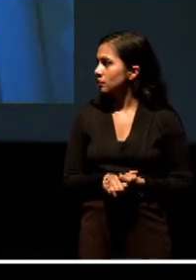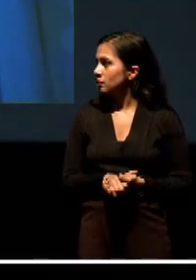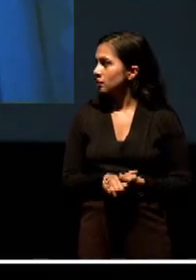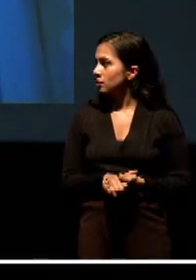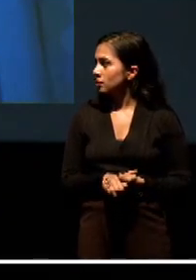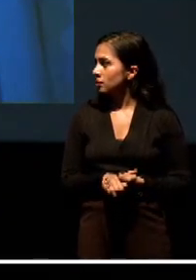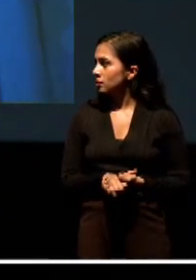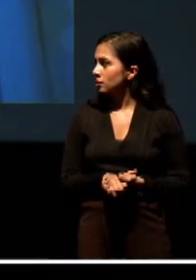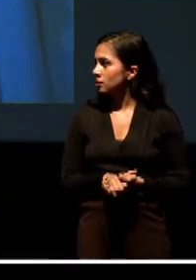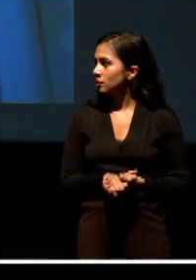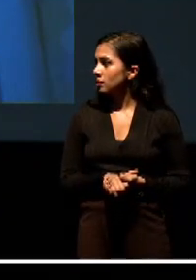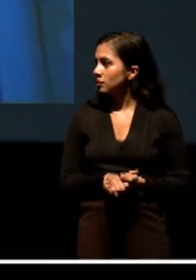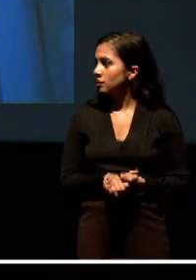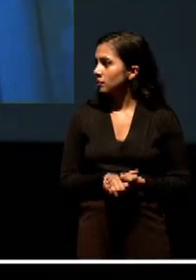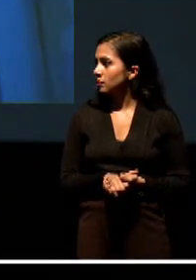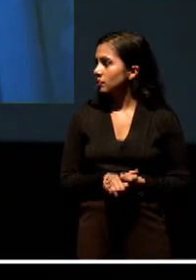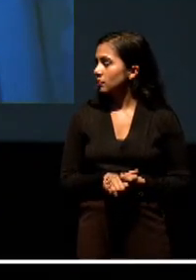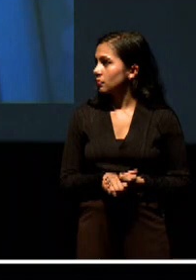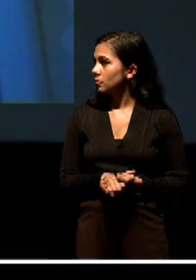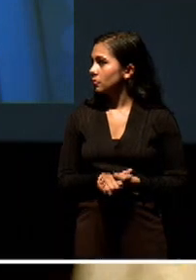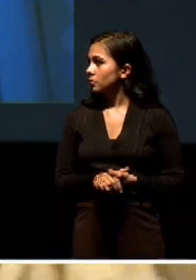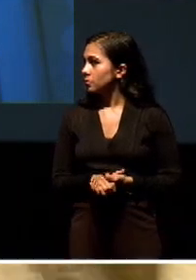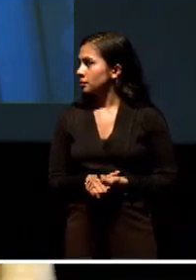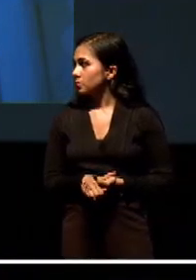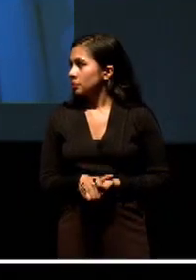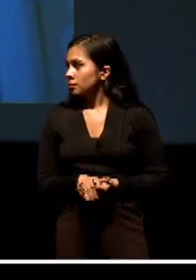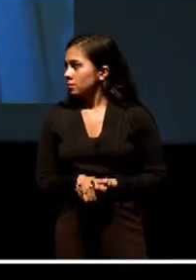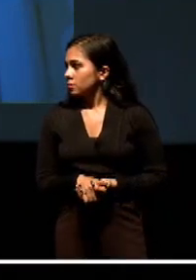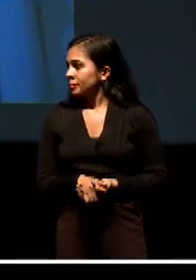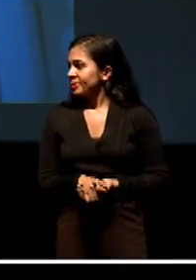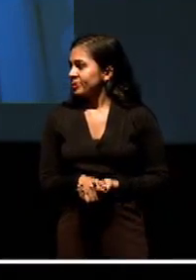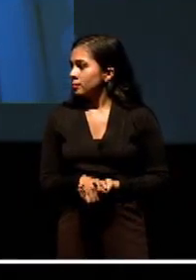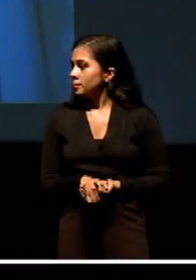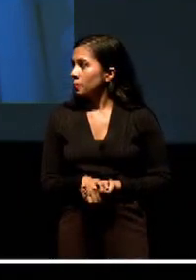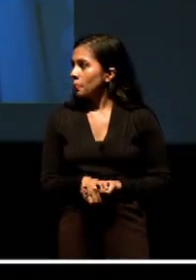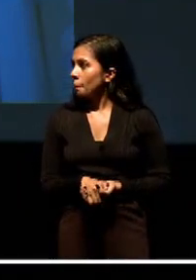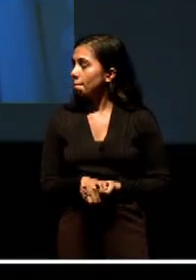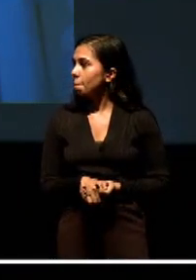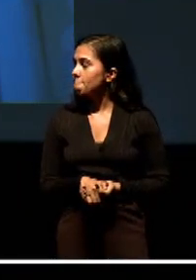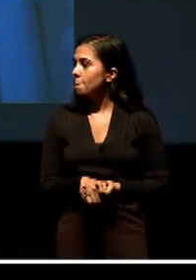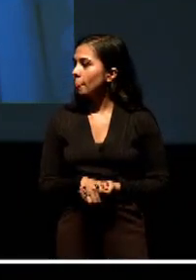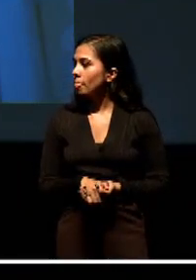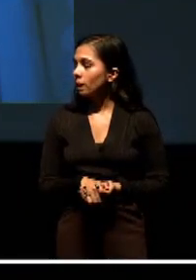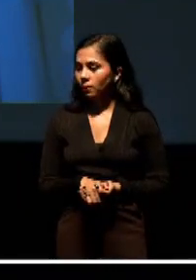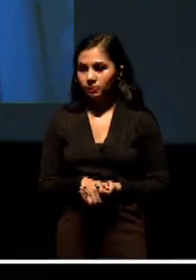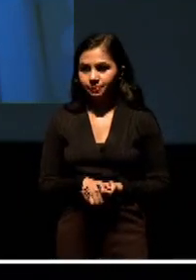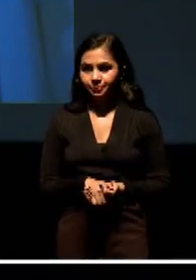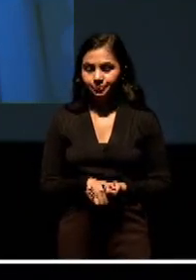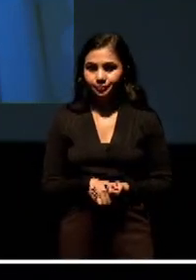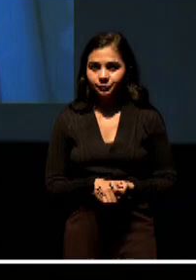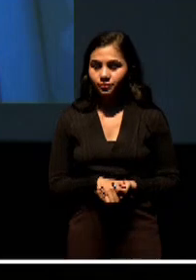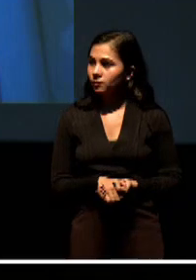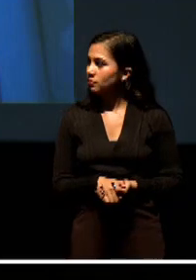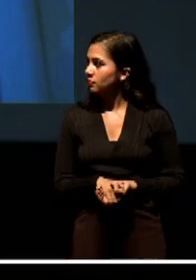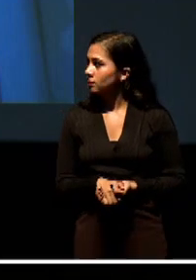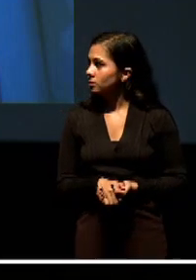to you with a mic. That would really improve our experience of recording it also. So, so yes, this is an